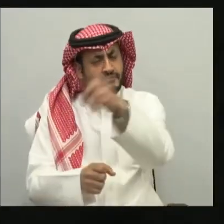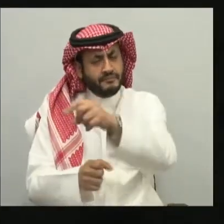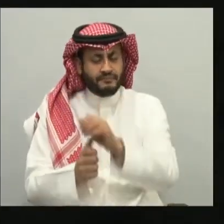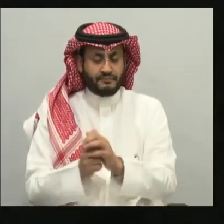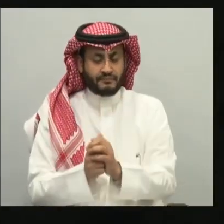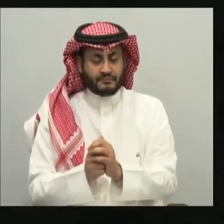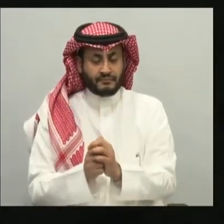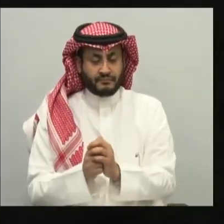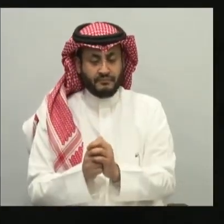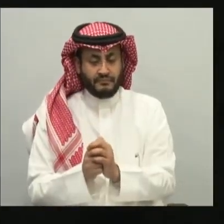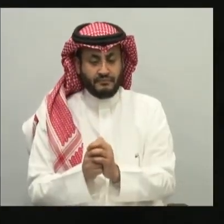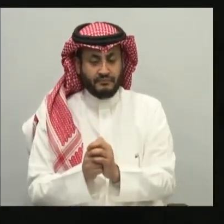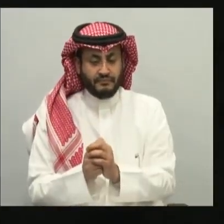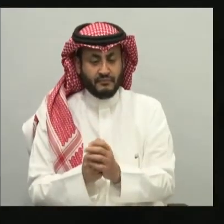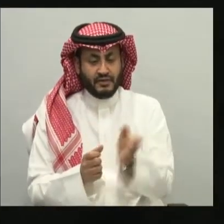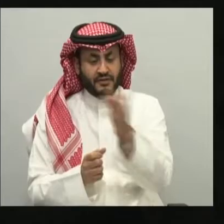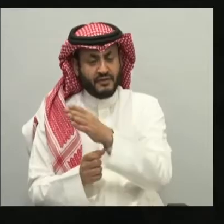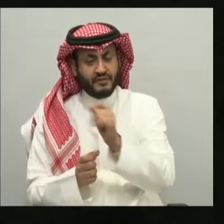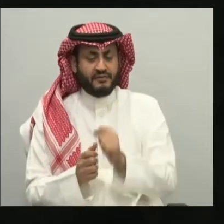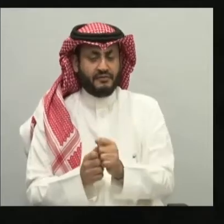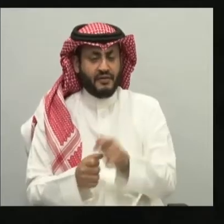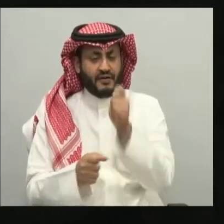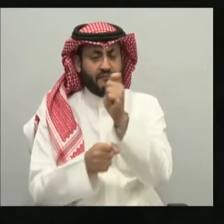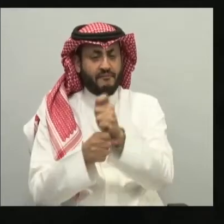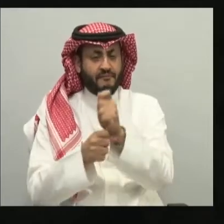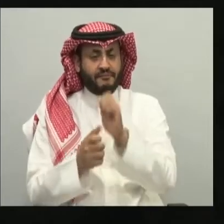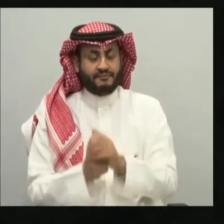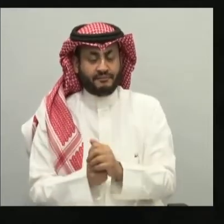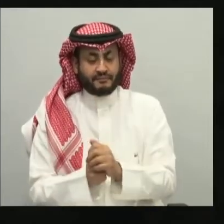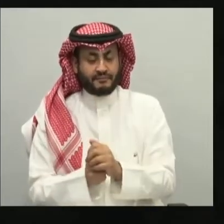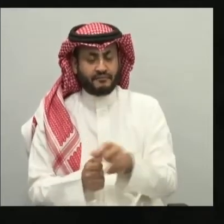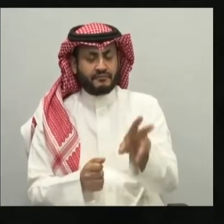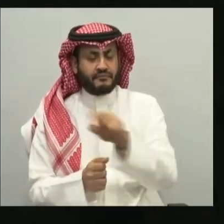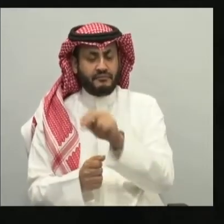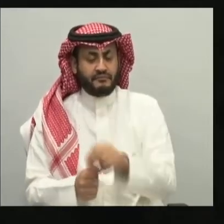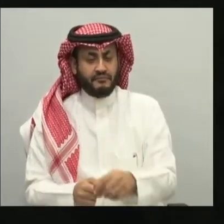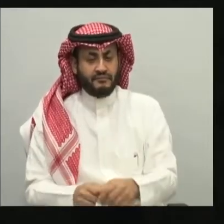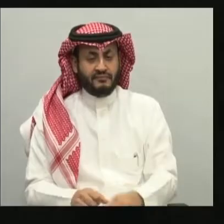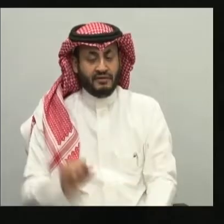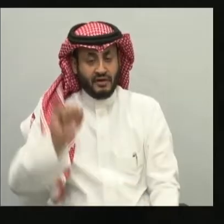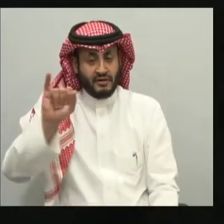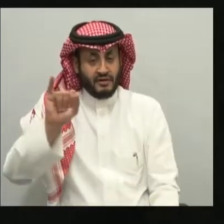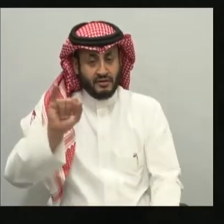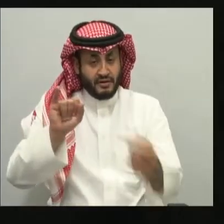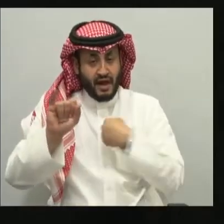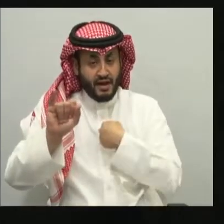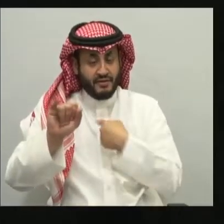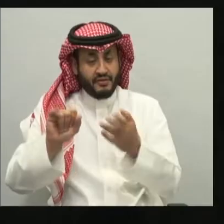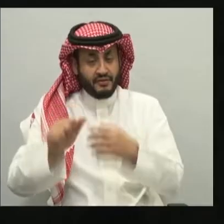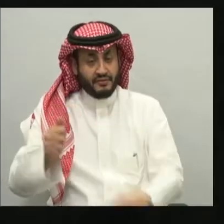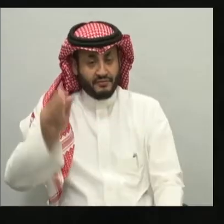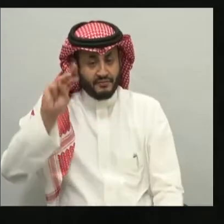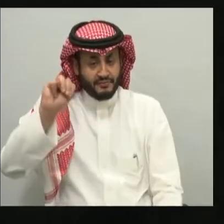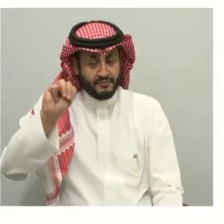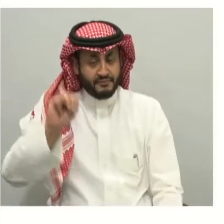happened in the future, and then comes after the verb. So for example here, I am going to wear